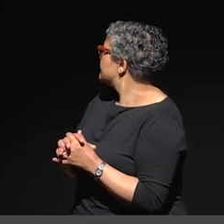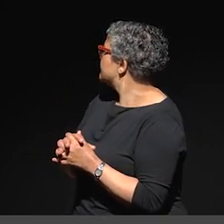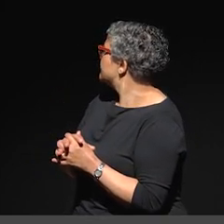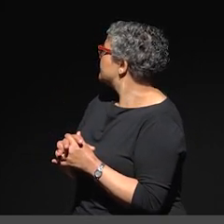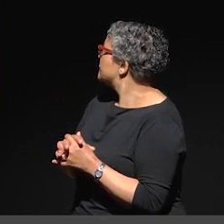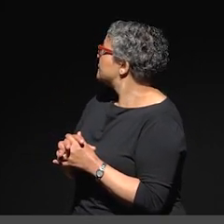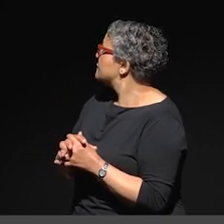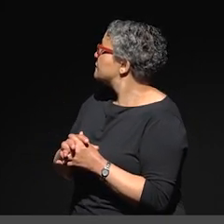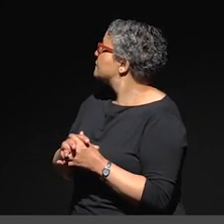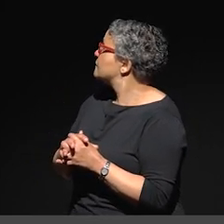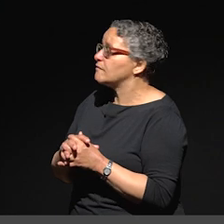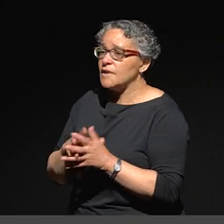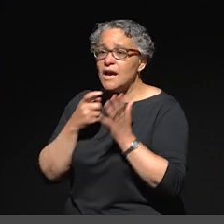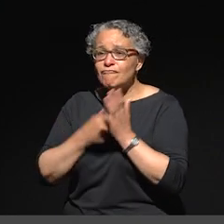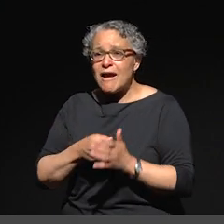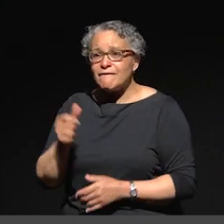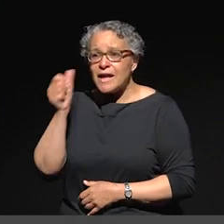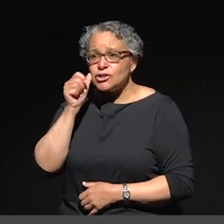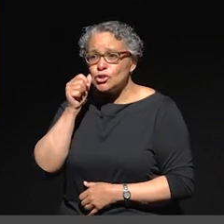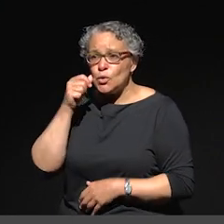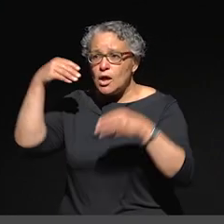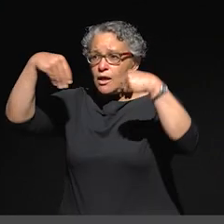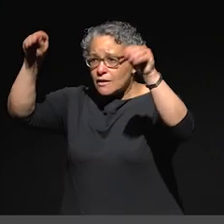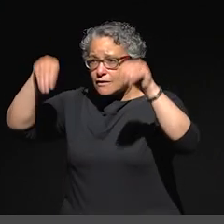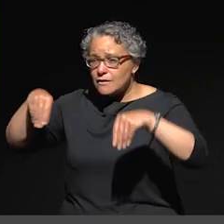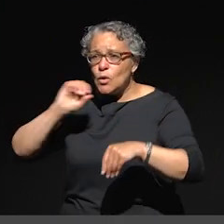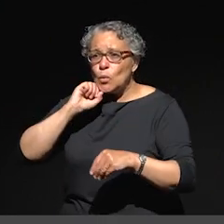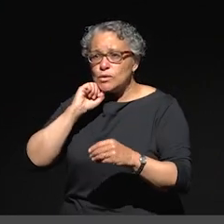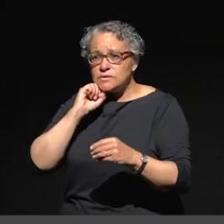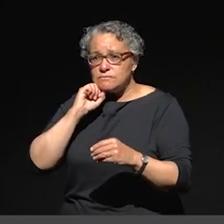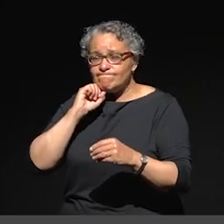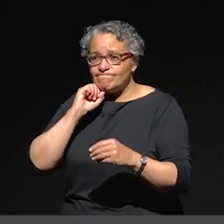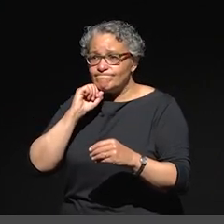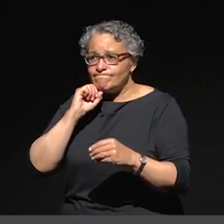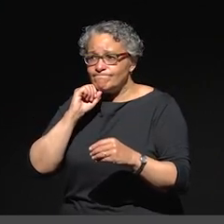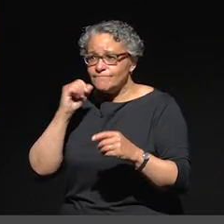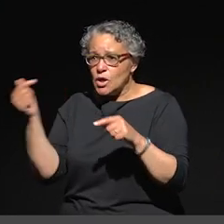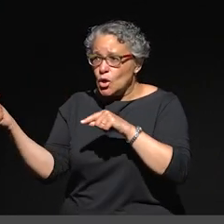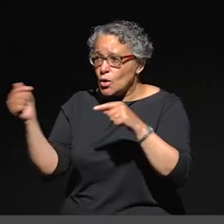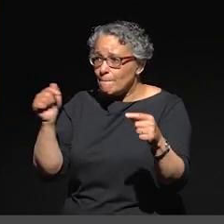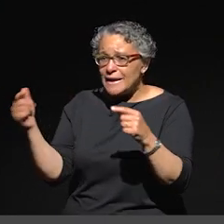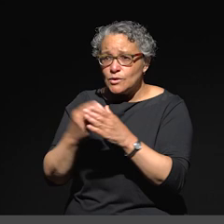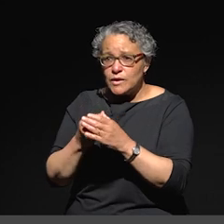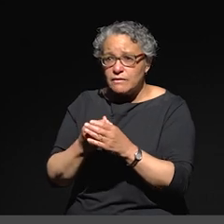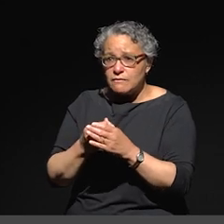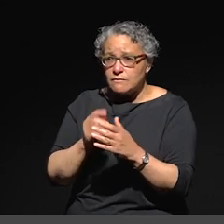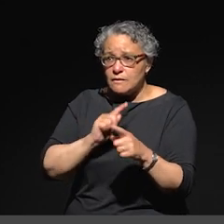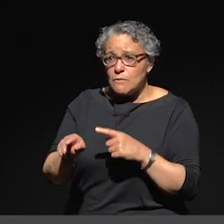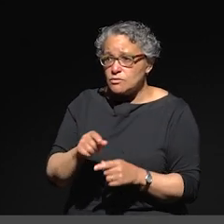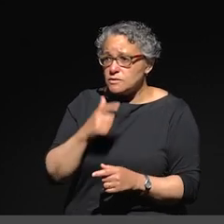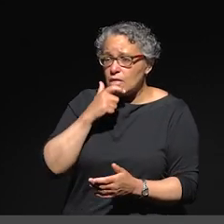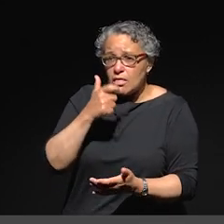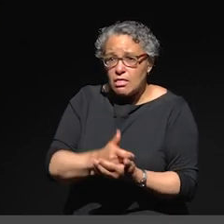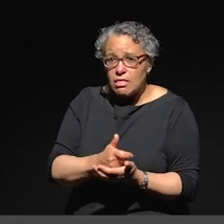Raphael knew that these tapestries were to compete with the most sensational work of art of contemporary art at the time,